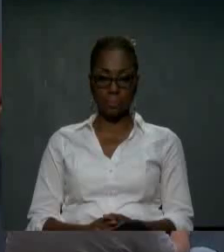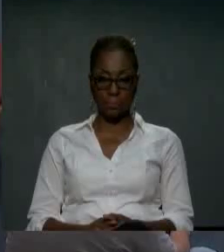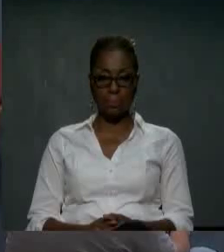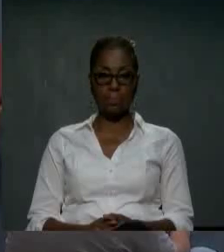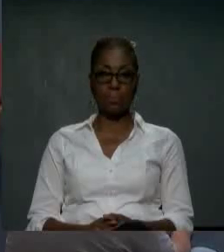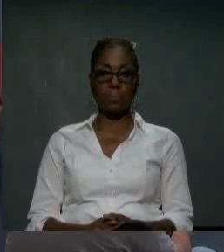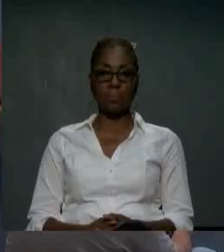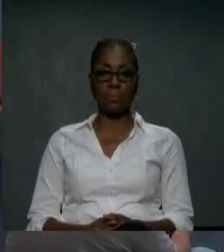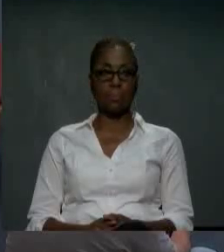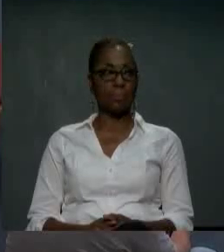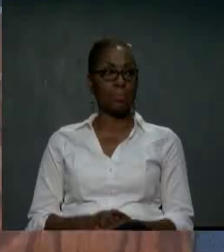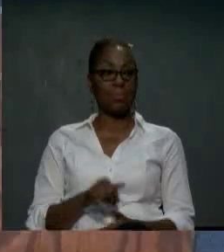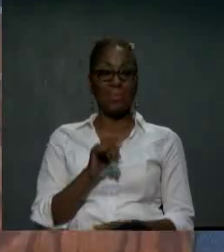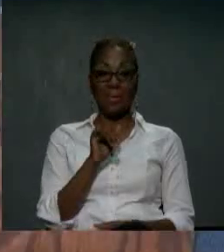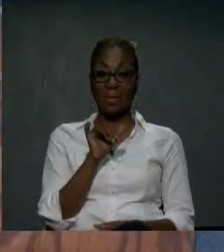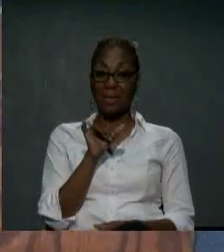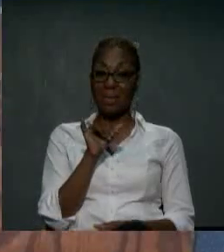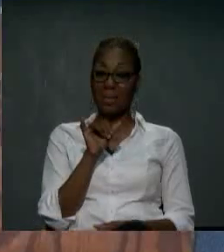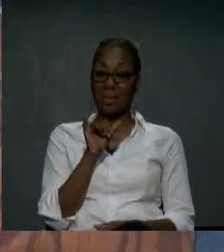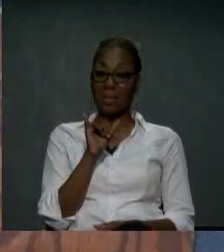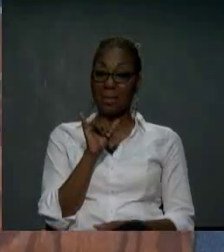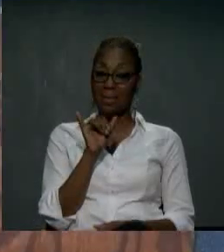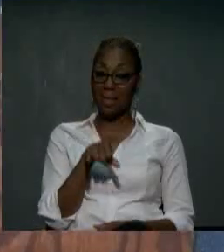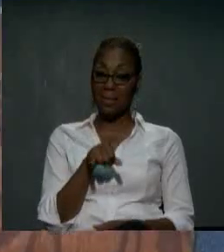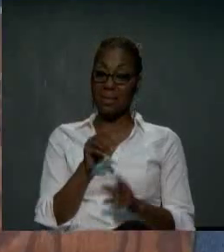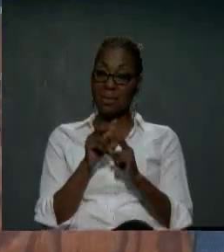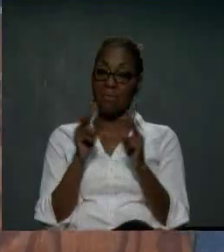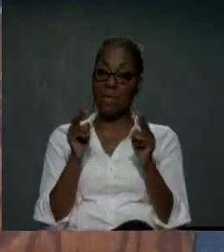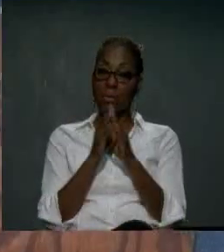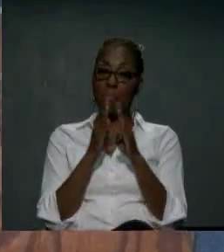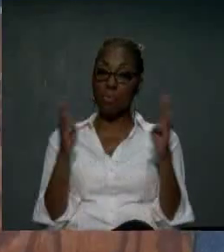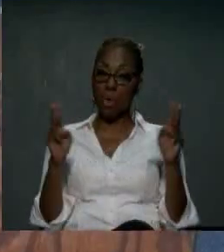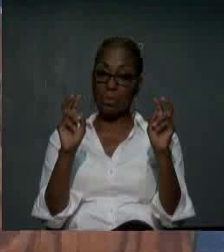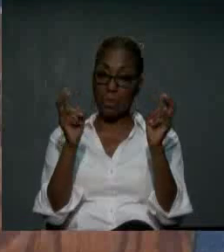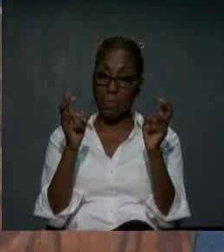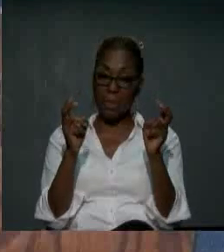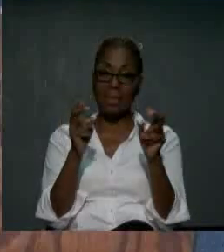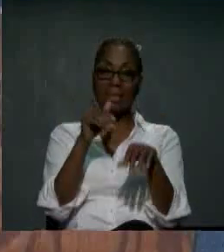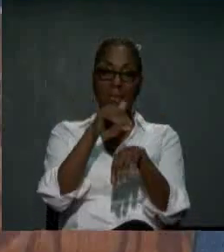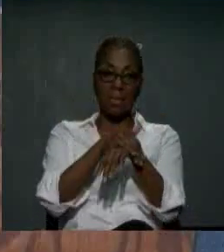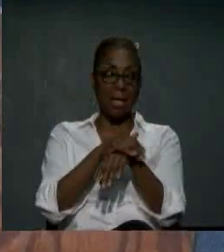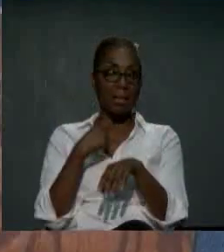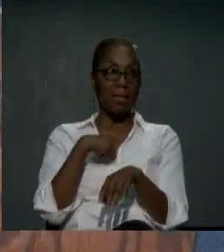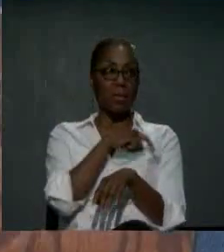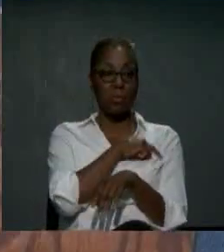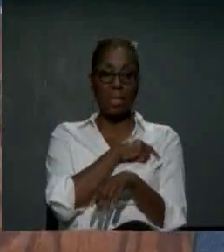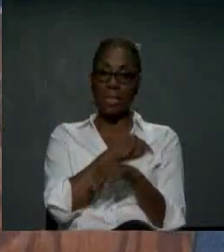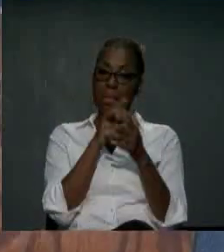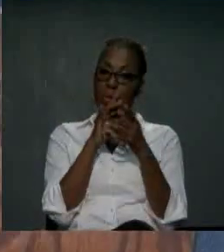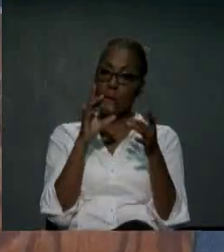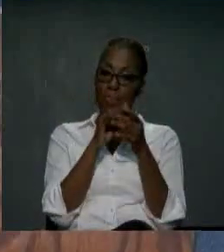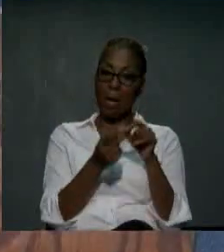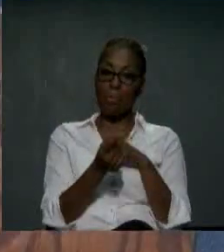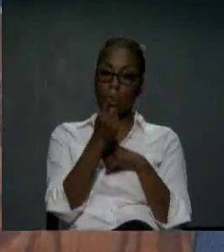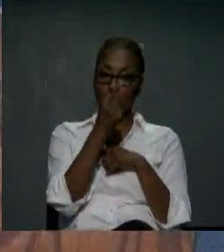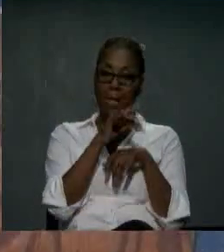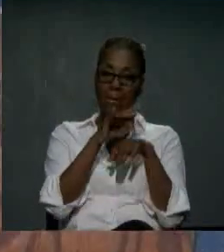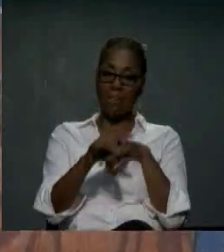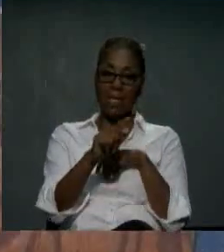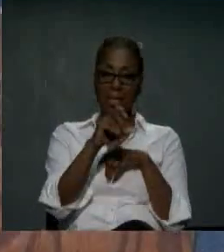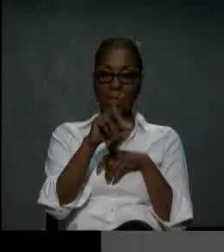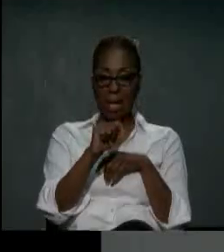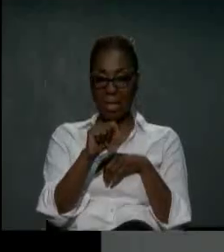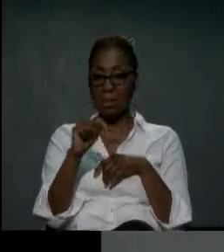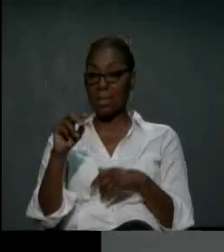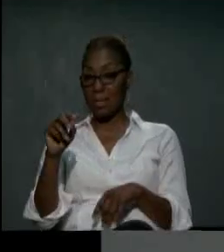Well, that's a very broad topic, and we're talking about a lot of different things. Of course, tonight we're talking about just the 1 acre lot there. The Nettles property would be the